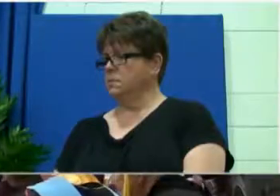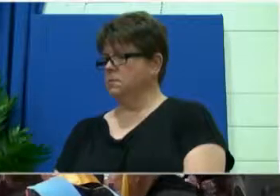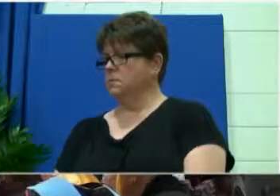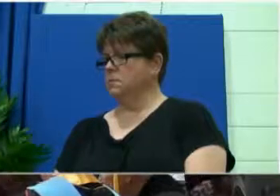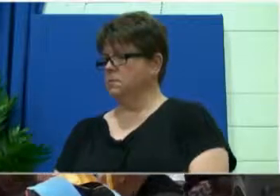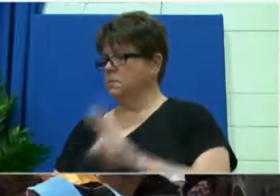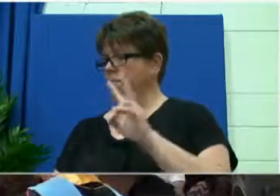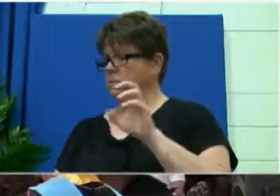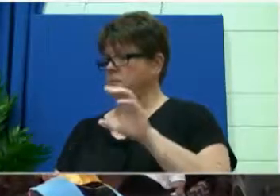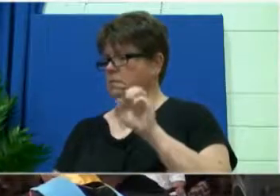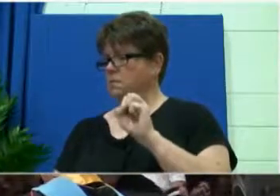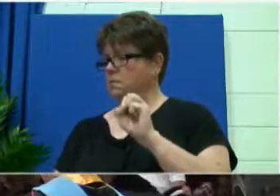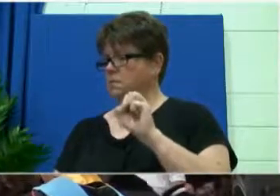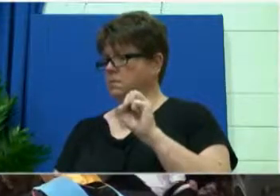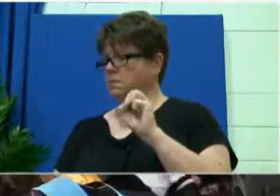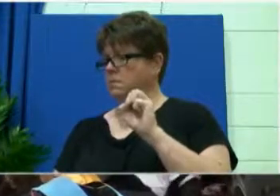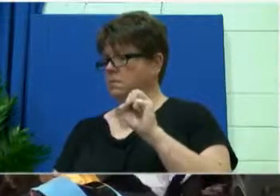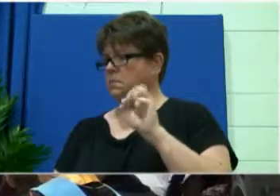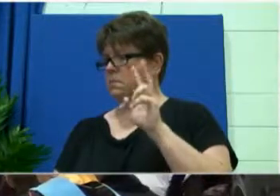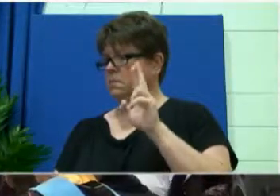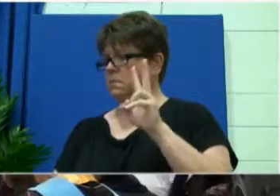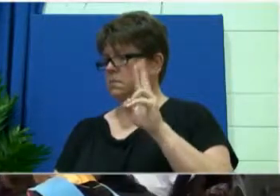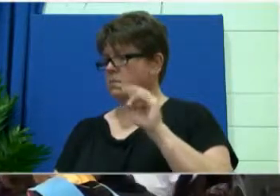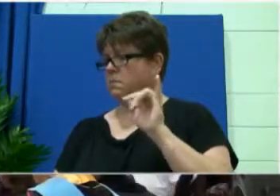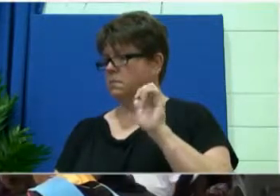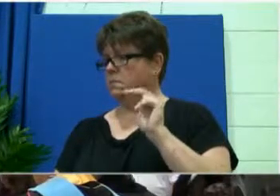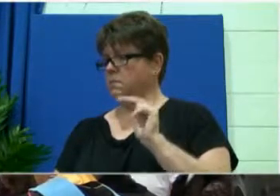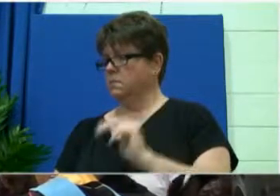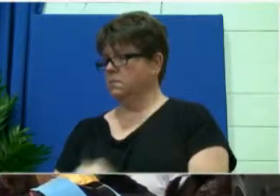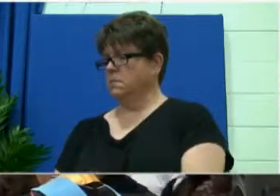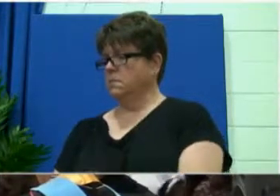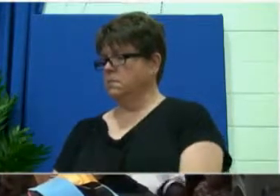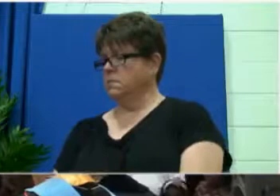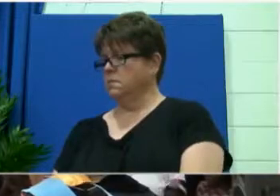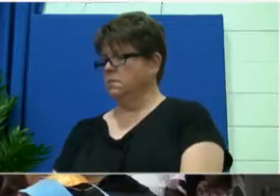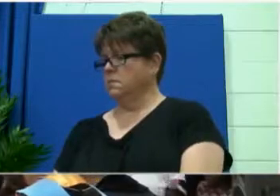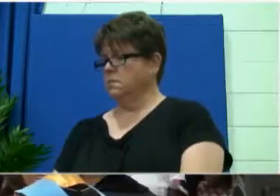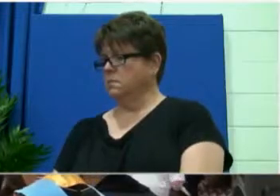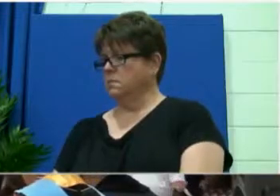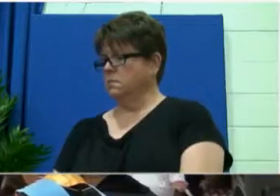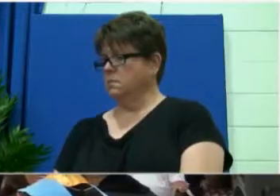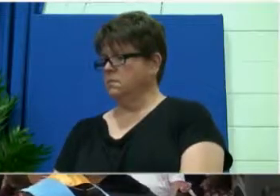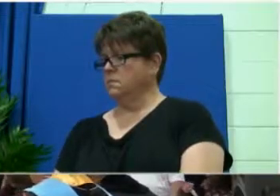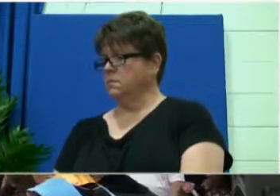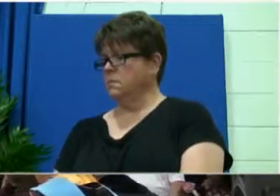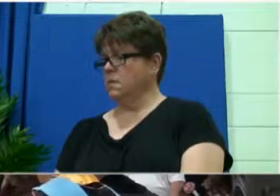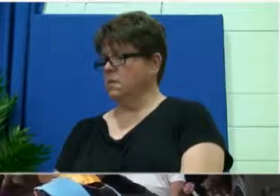Vance Dean Runyon, Associate in Applied Science, Heating, Ventilation, and Air Conditioning.